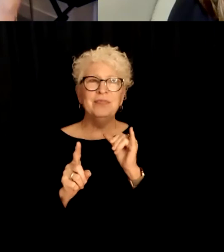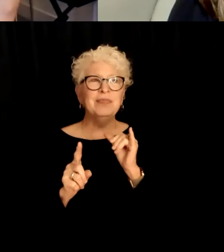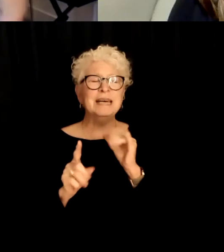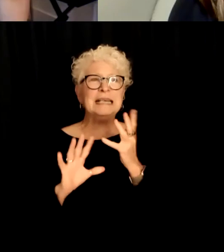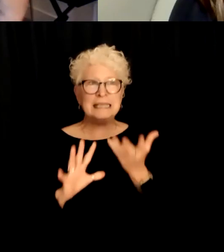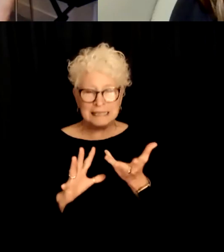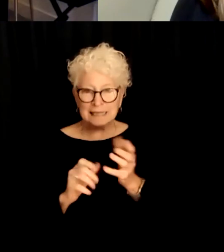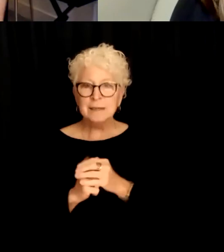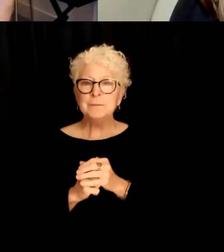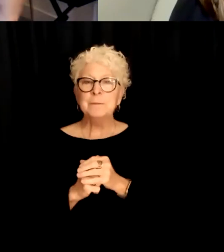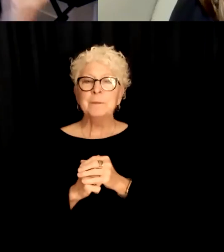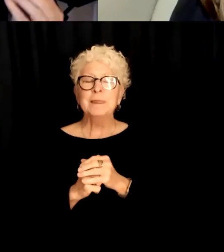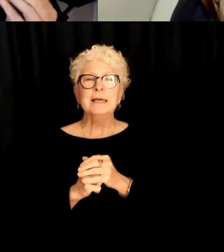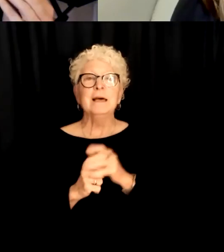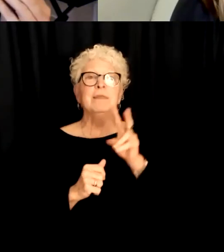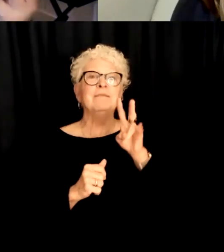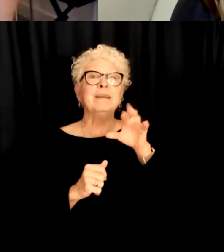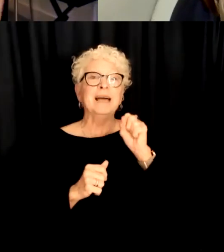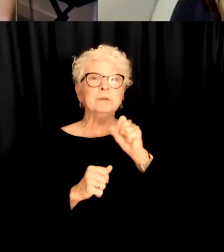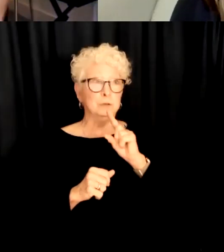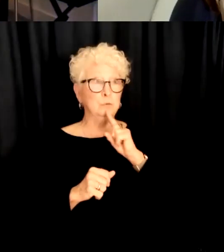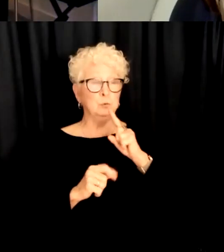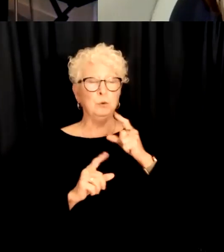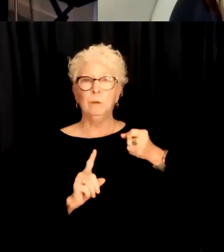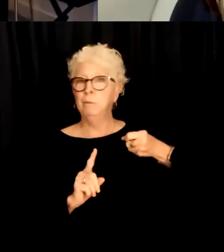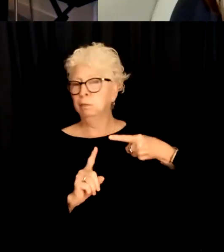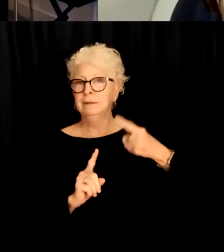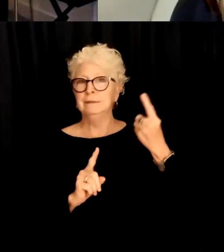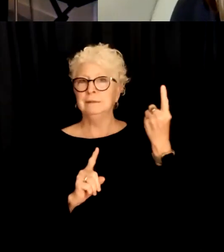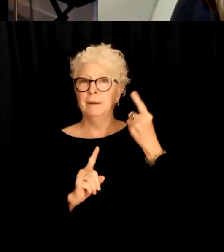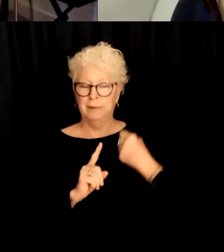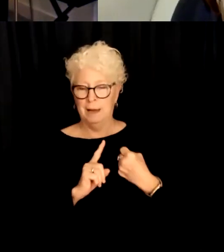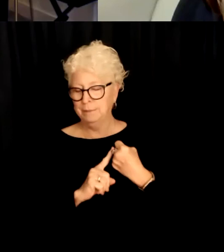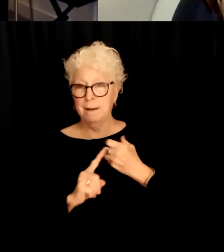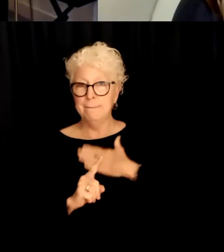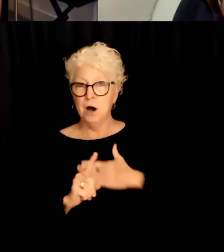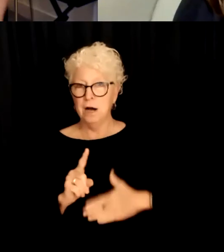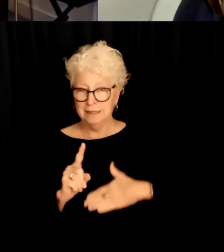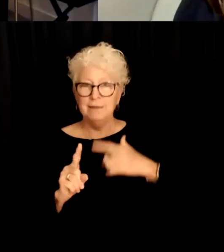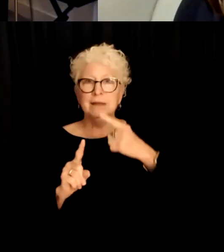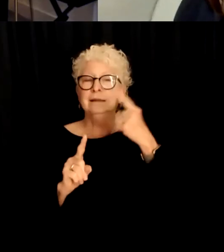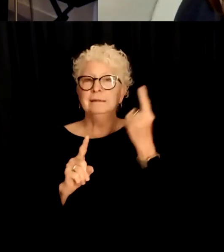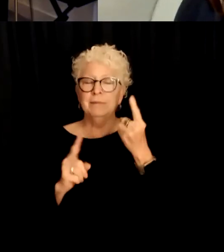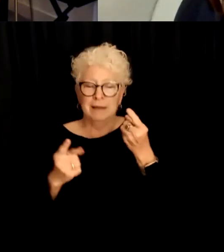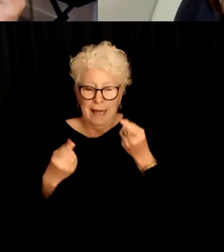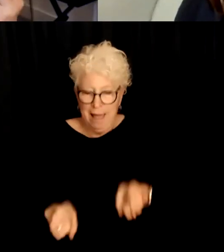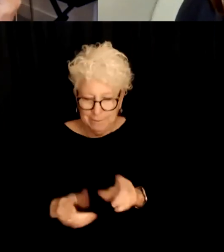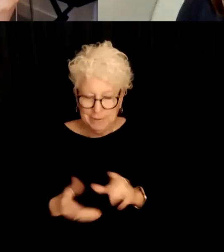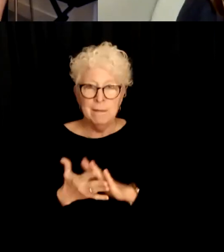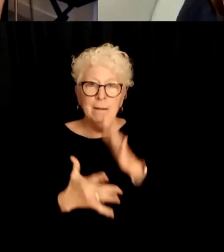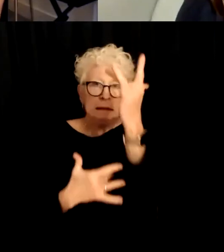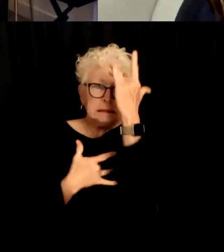that was your trigger. It did something to your body that caused what is in most cases a non-reversible